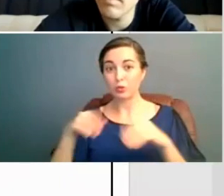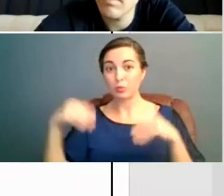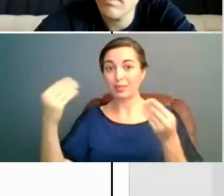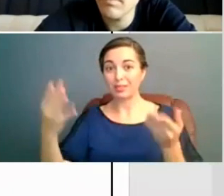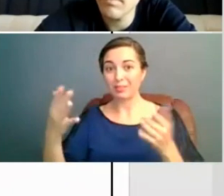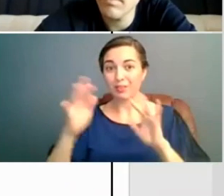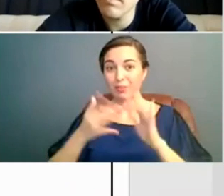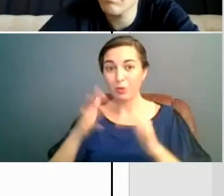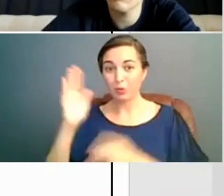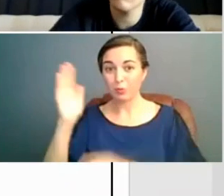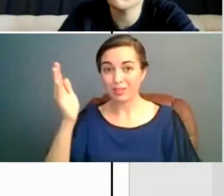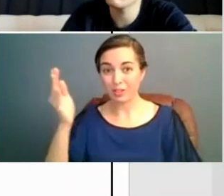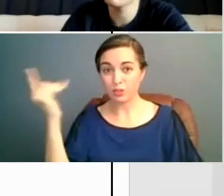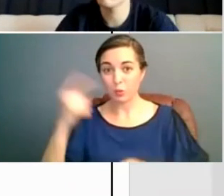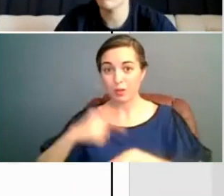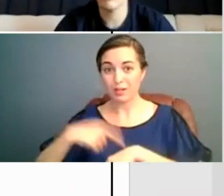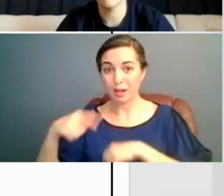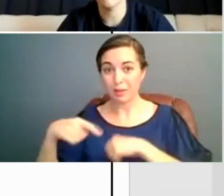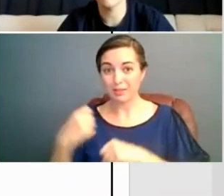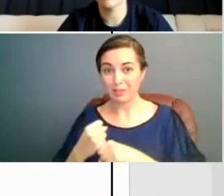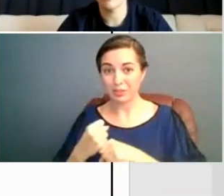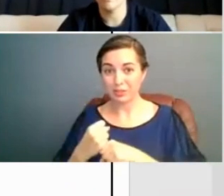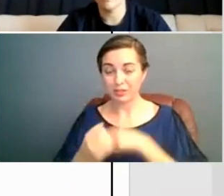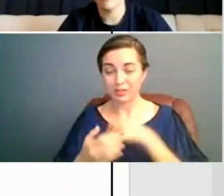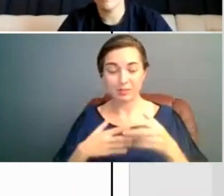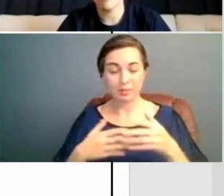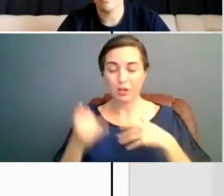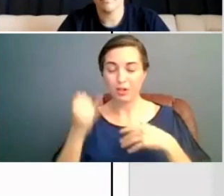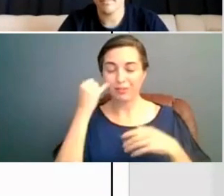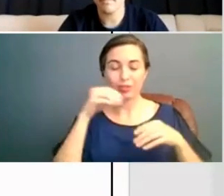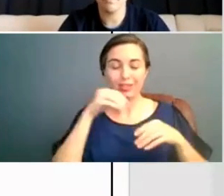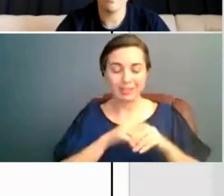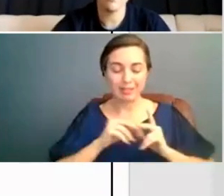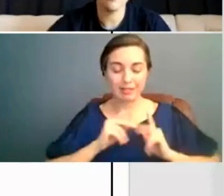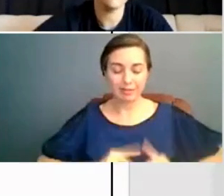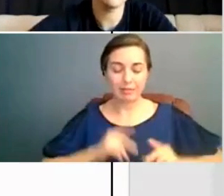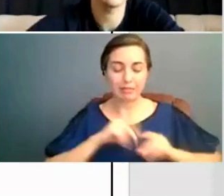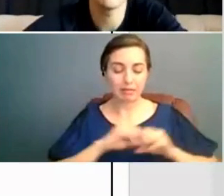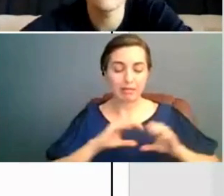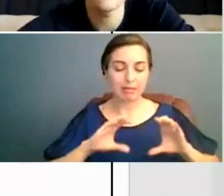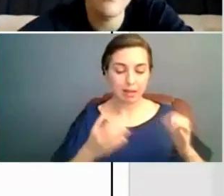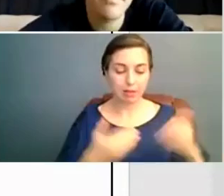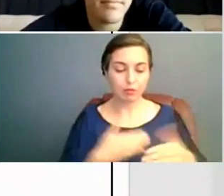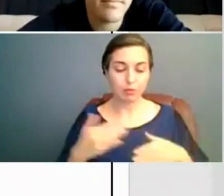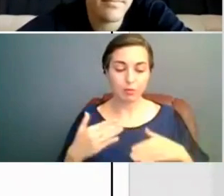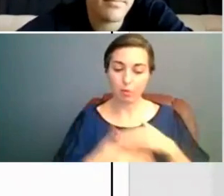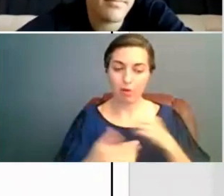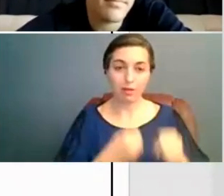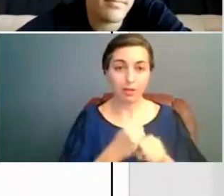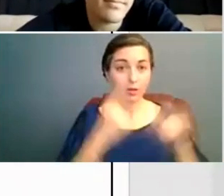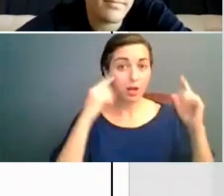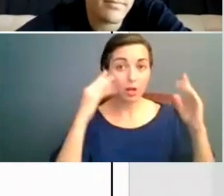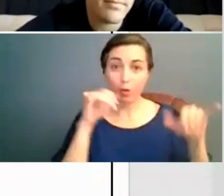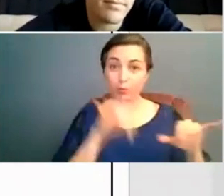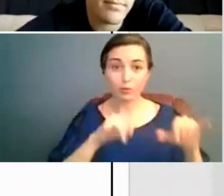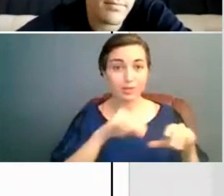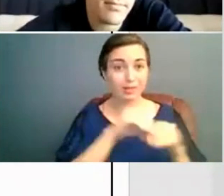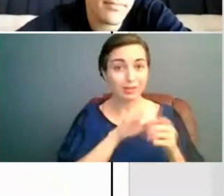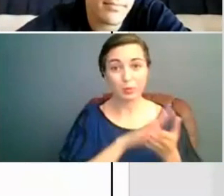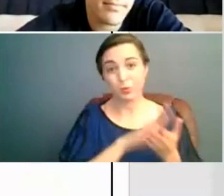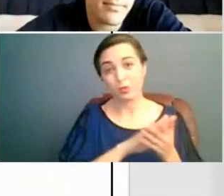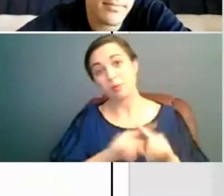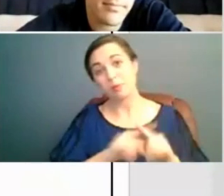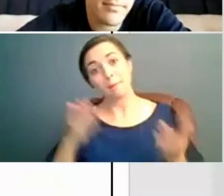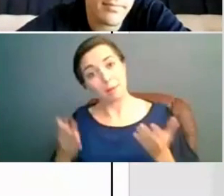you're in the classroom all year, and I hope that you are. So if you would like these resources, as we always do, those of you who've been here before, you